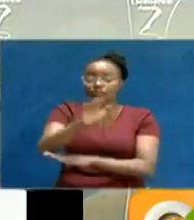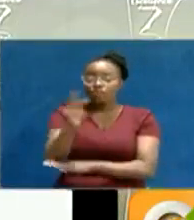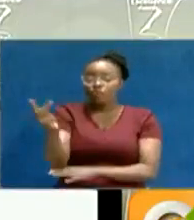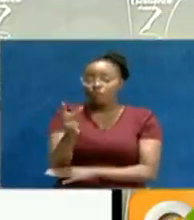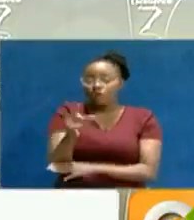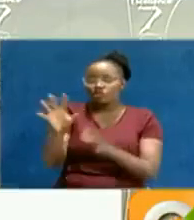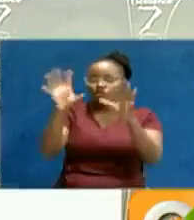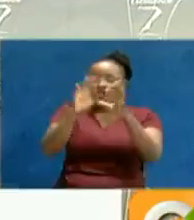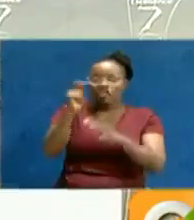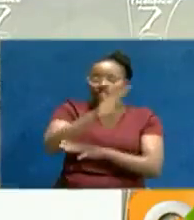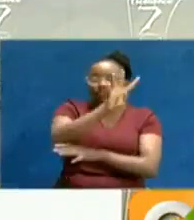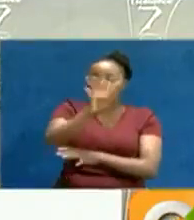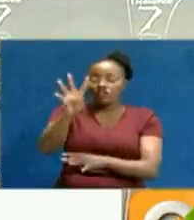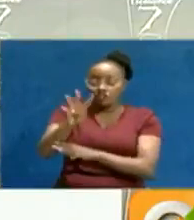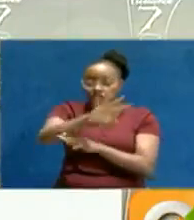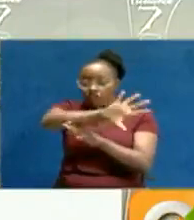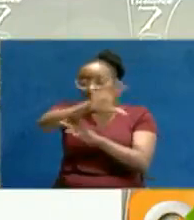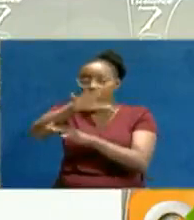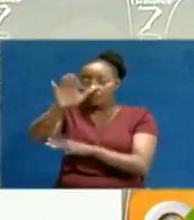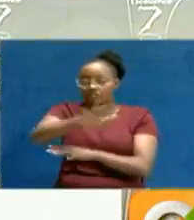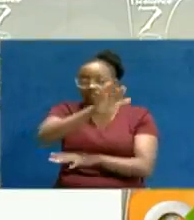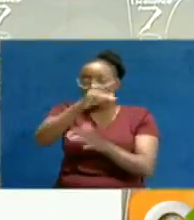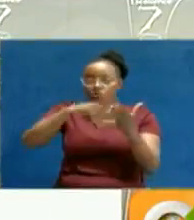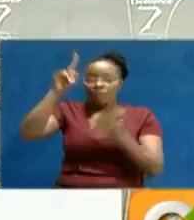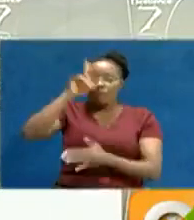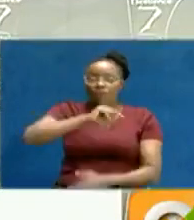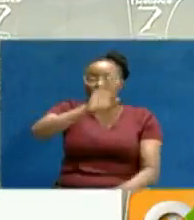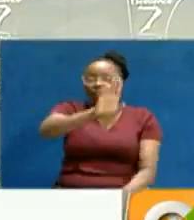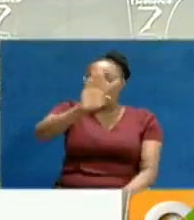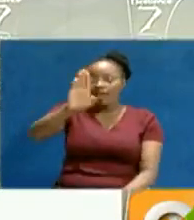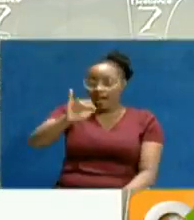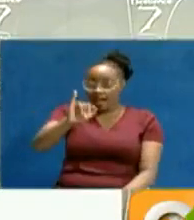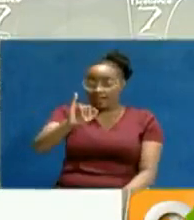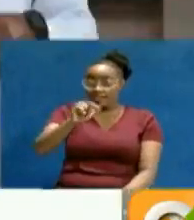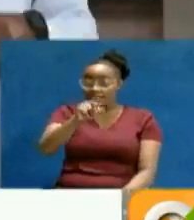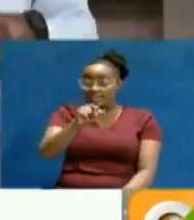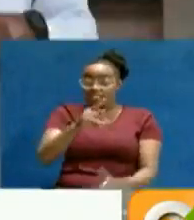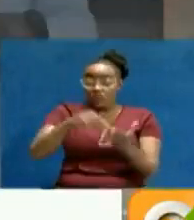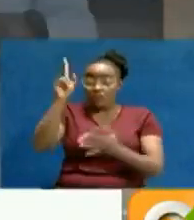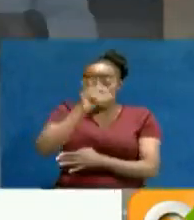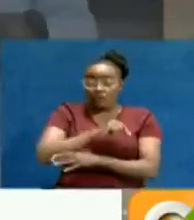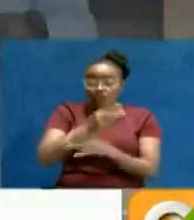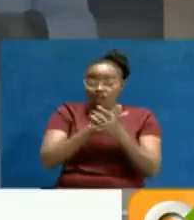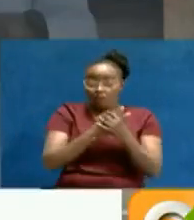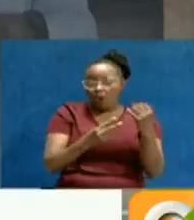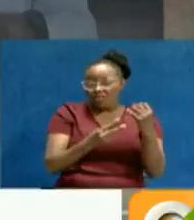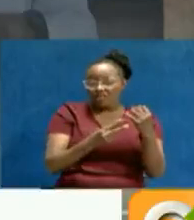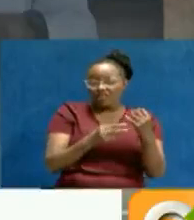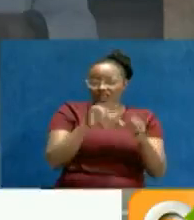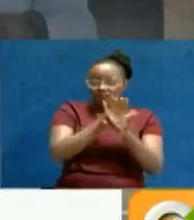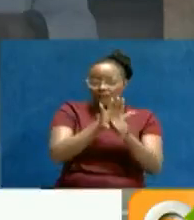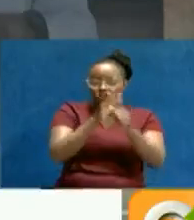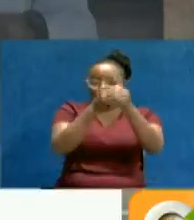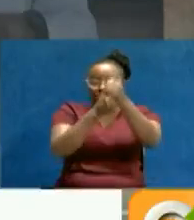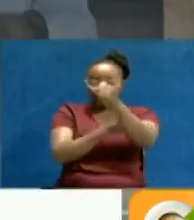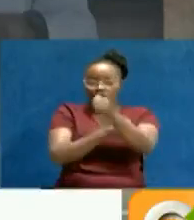join Kenyans and the 44 county assemblies in passing the Constitutional Amendment Bill. Now, for the bill to sail through both houses, it requires a majority of